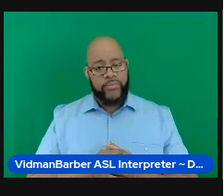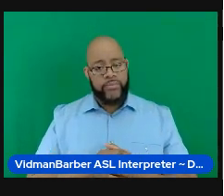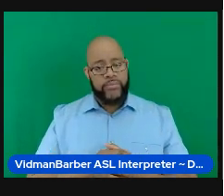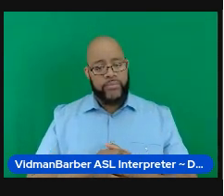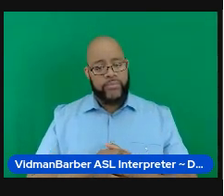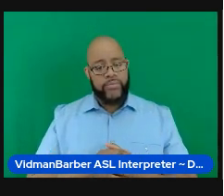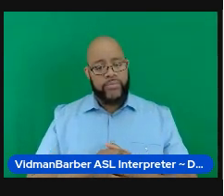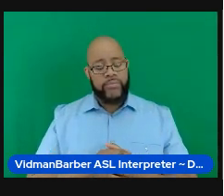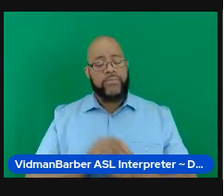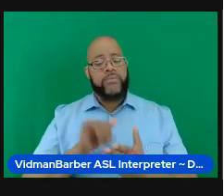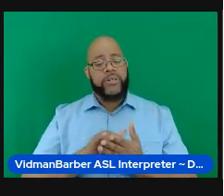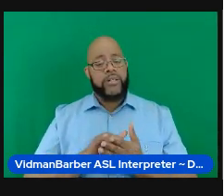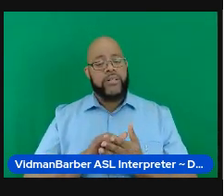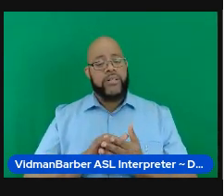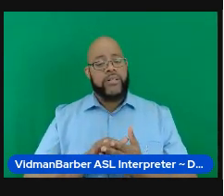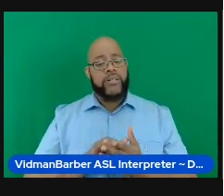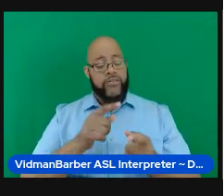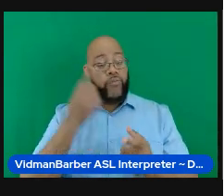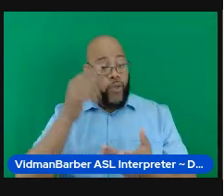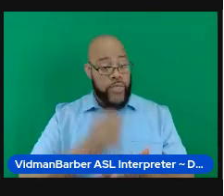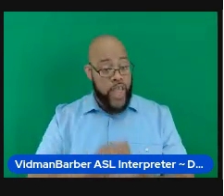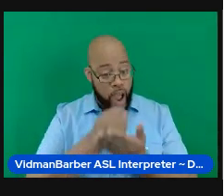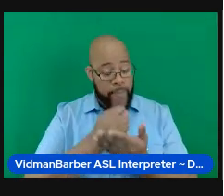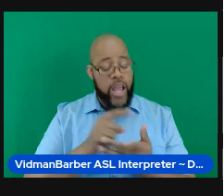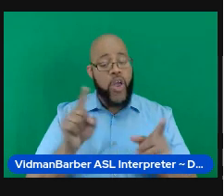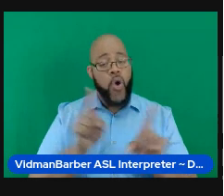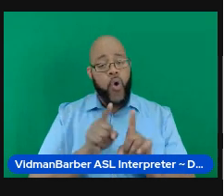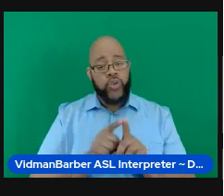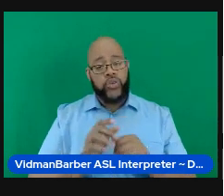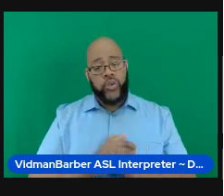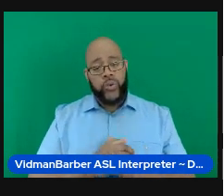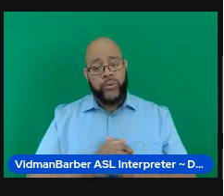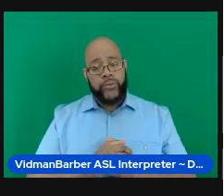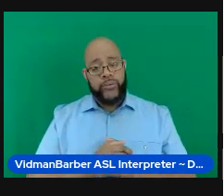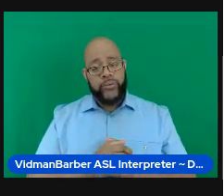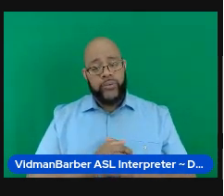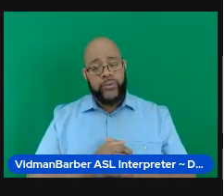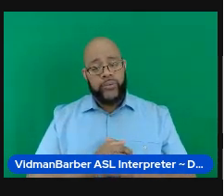greatly to cancer immunotherapy and also